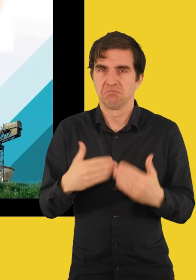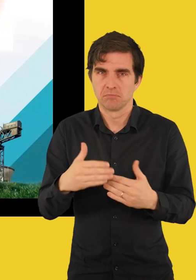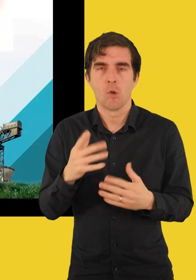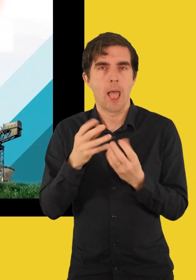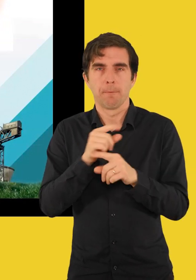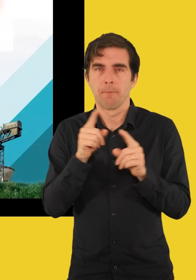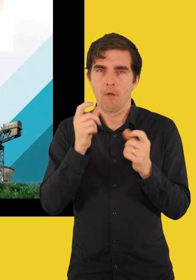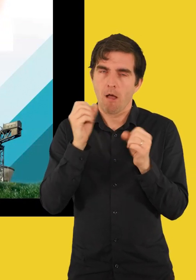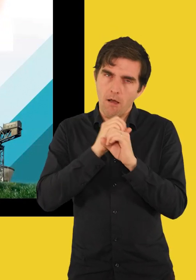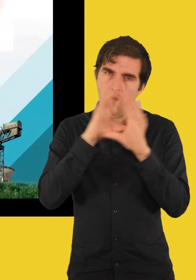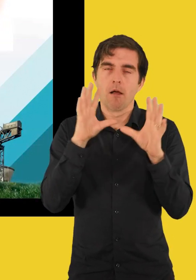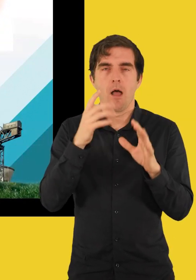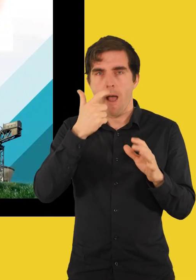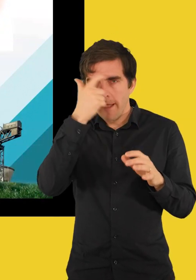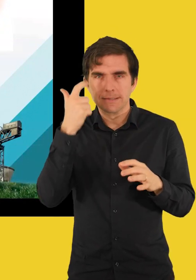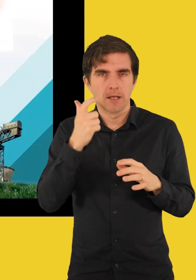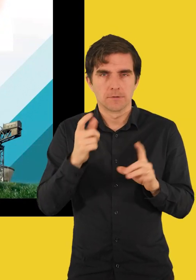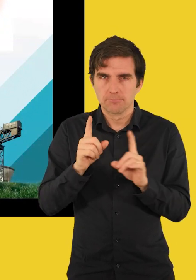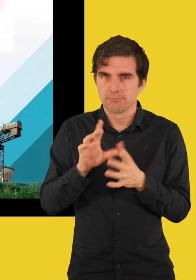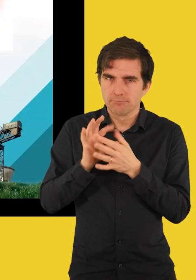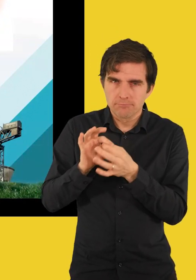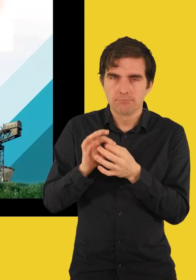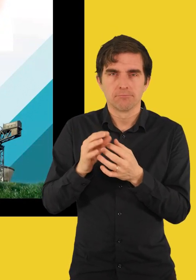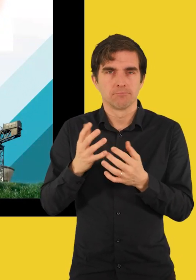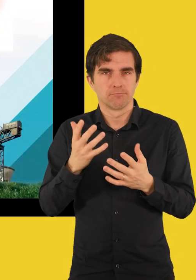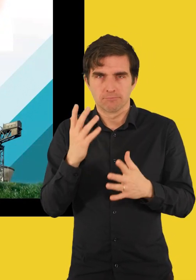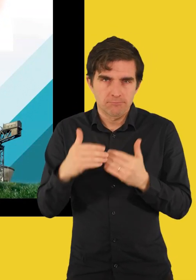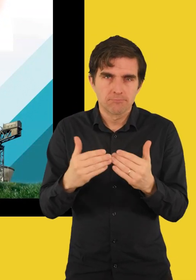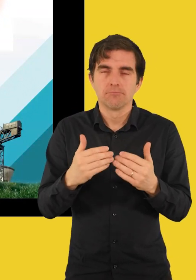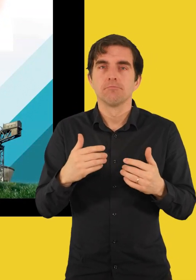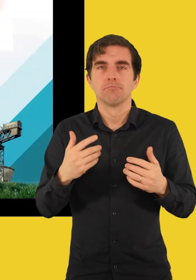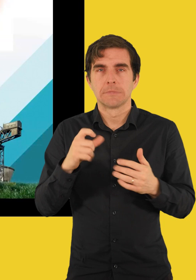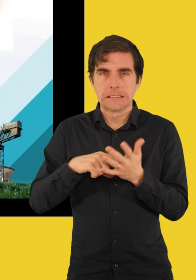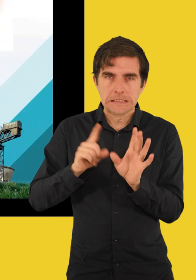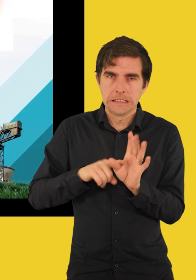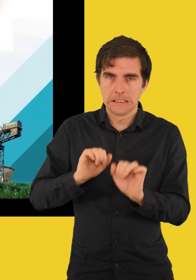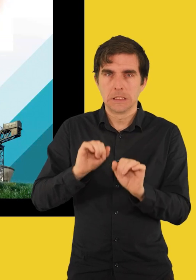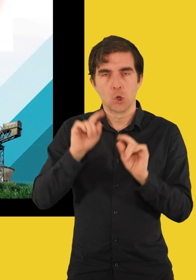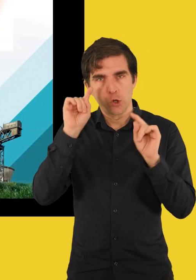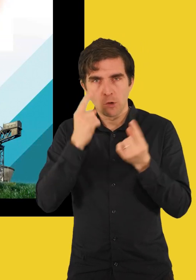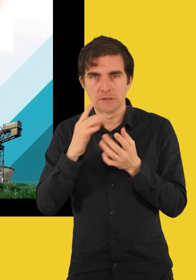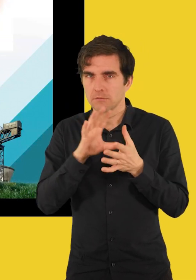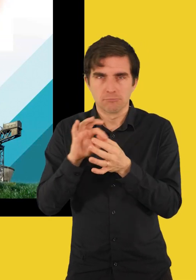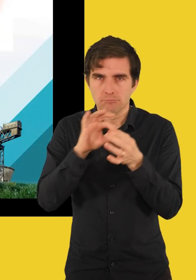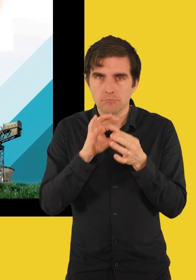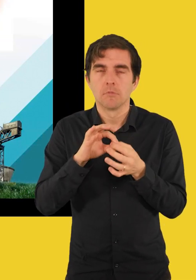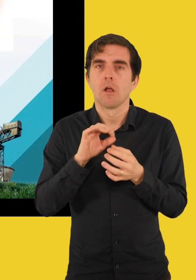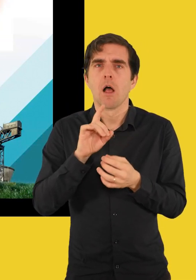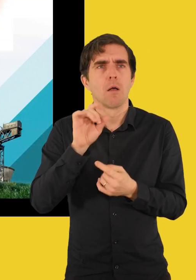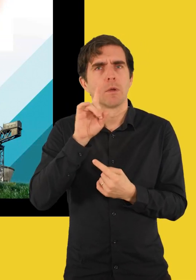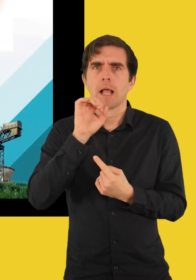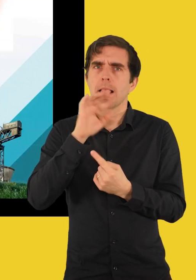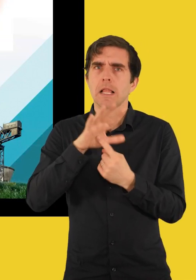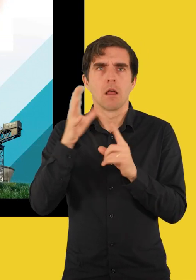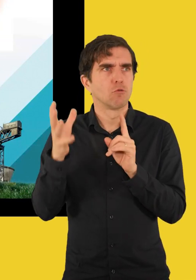give you a little bit of an understanding of our journey, to talk a little bit about the city-university partnership. And one of the key